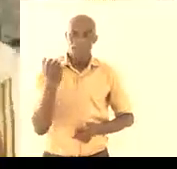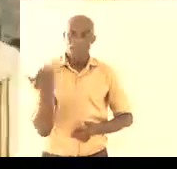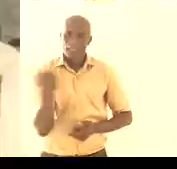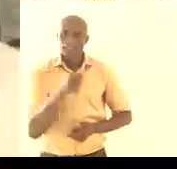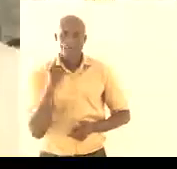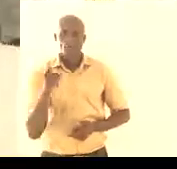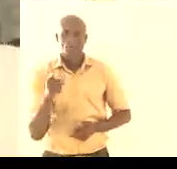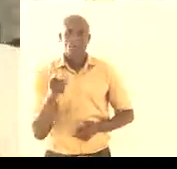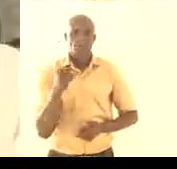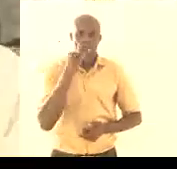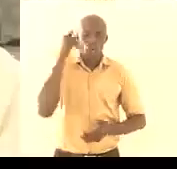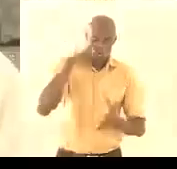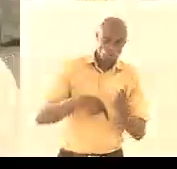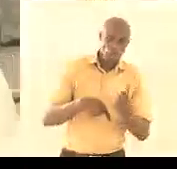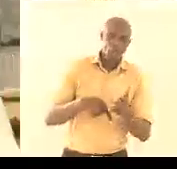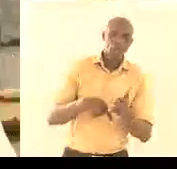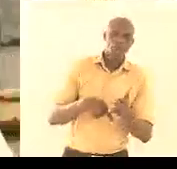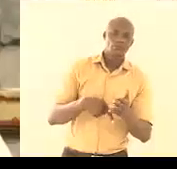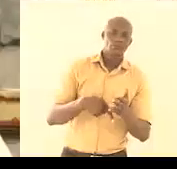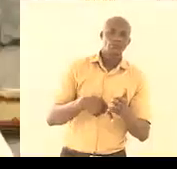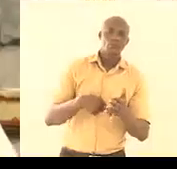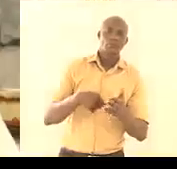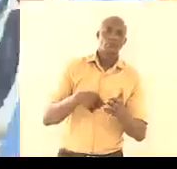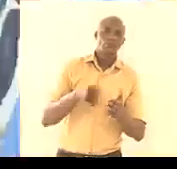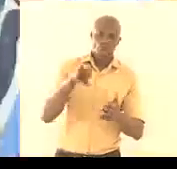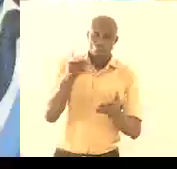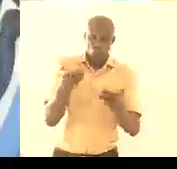anyone here who is what he or she ought to be?